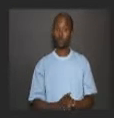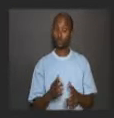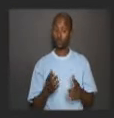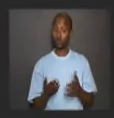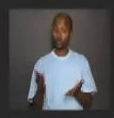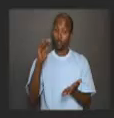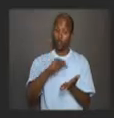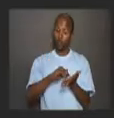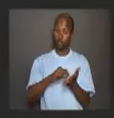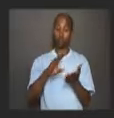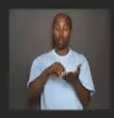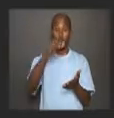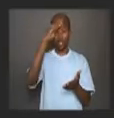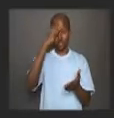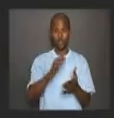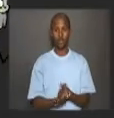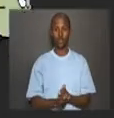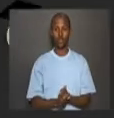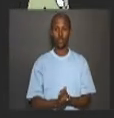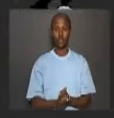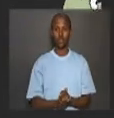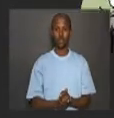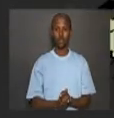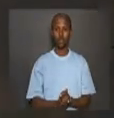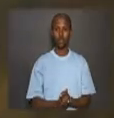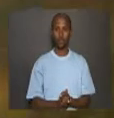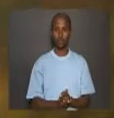Let's get back to our lesson.